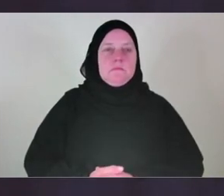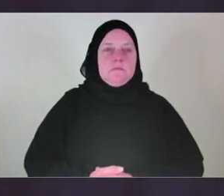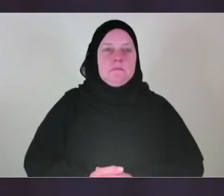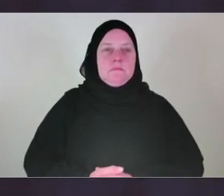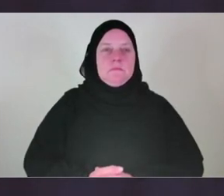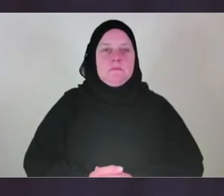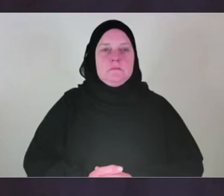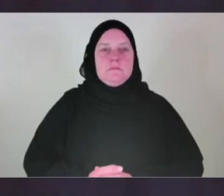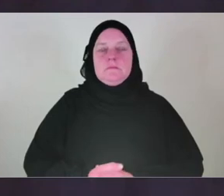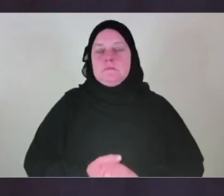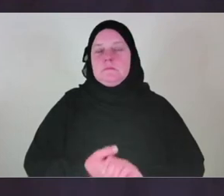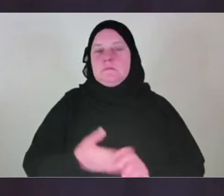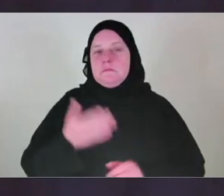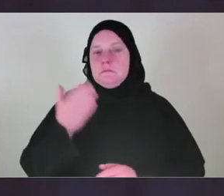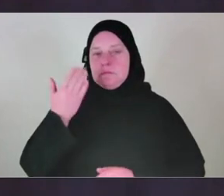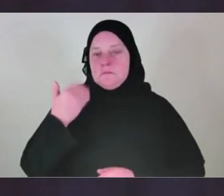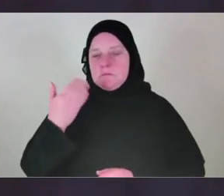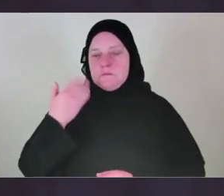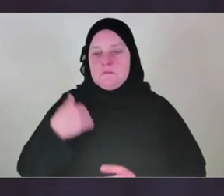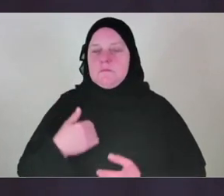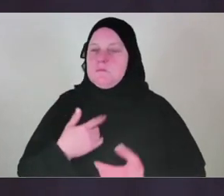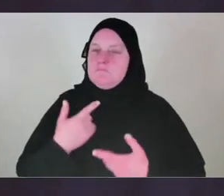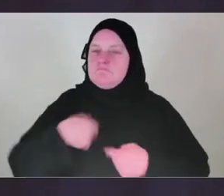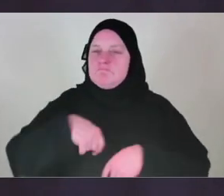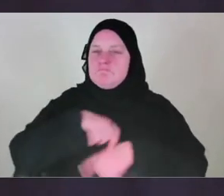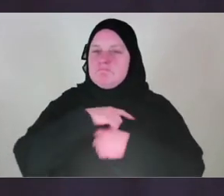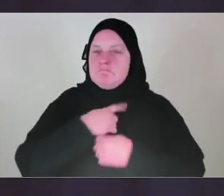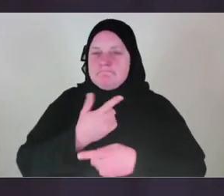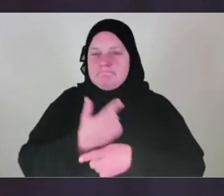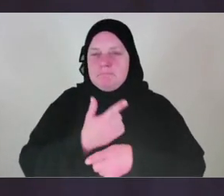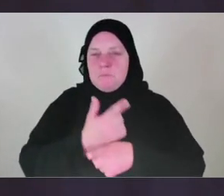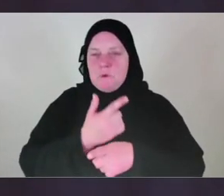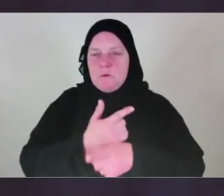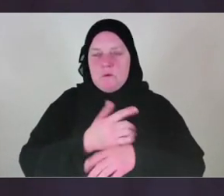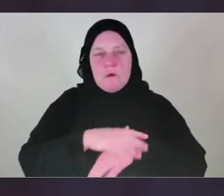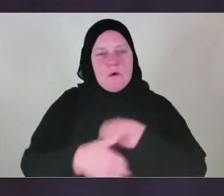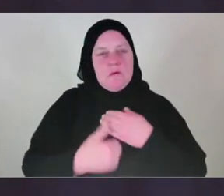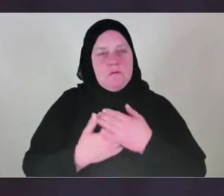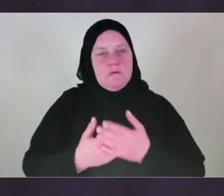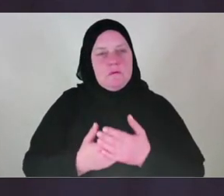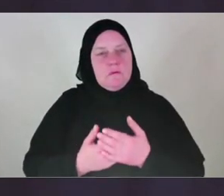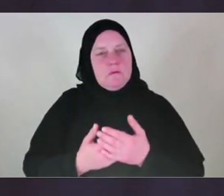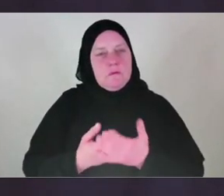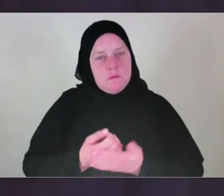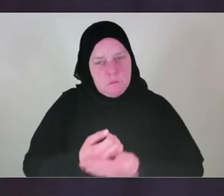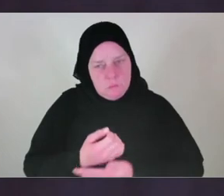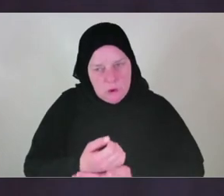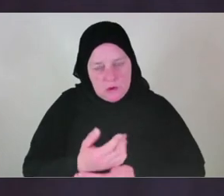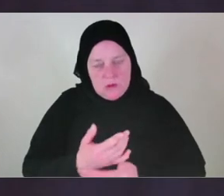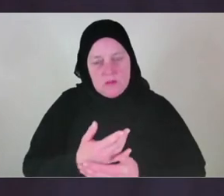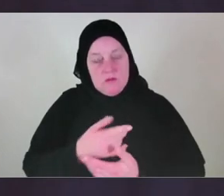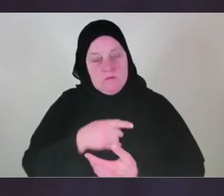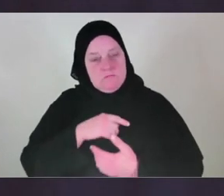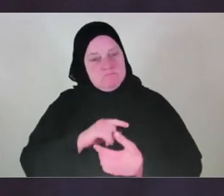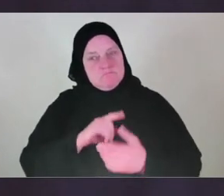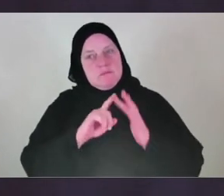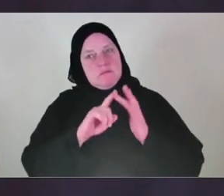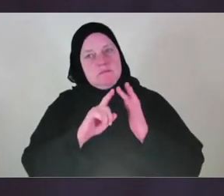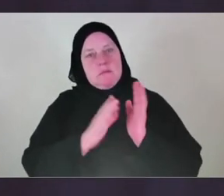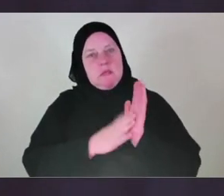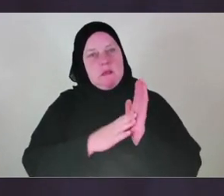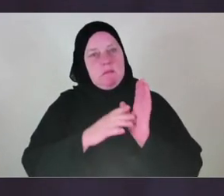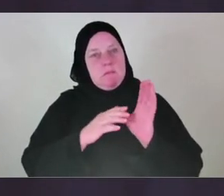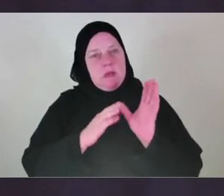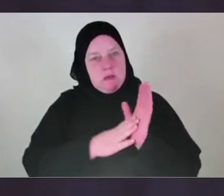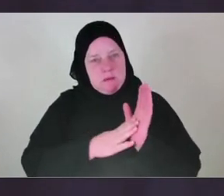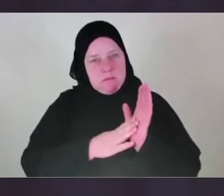Previously we discussed on the birth of this holy Imam, a certain dialogue that